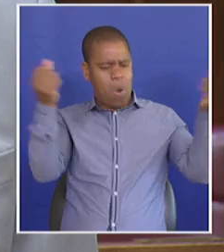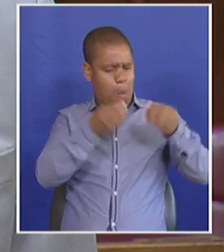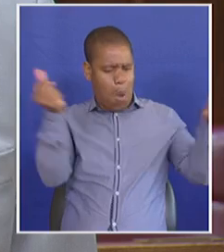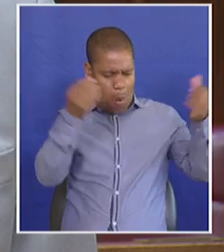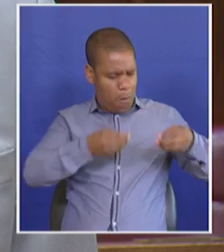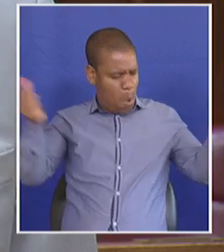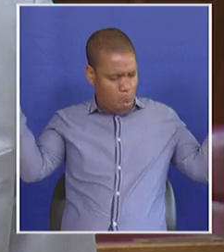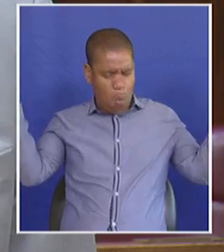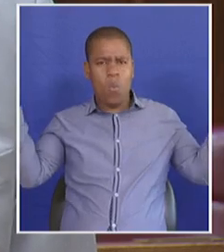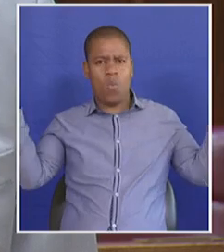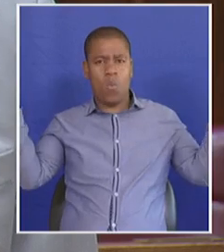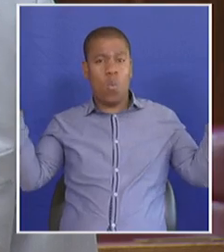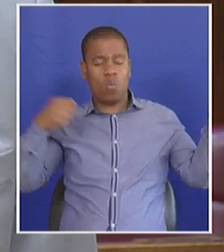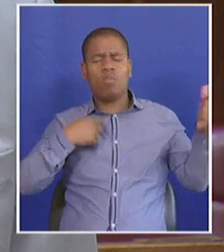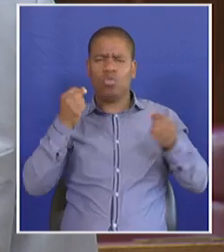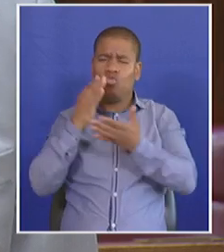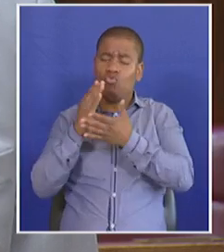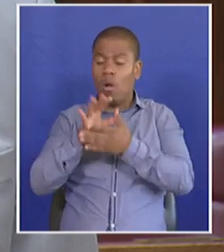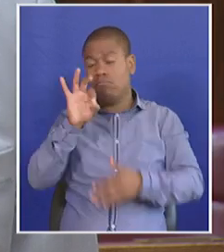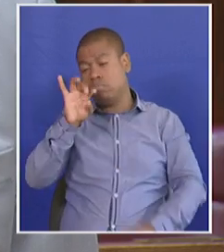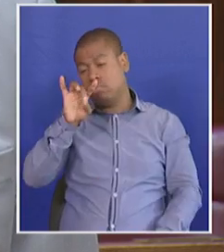these dockets are captured daily?